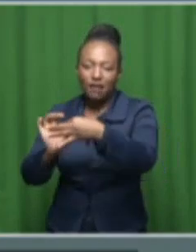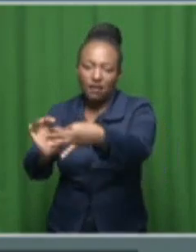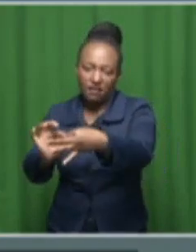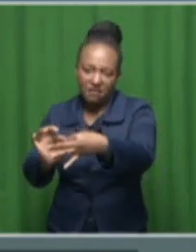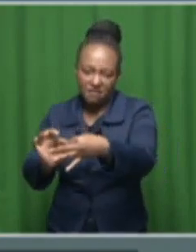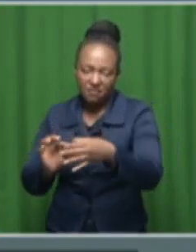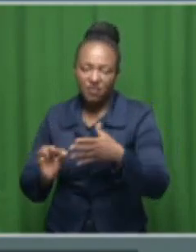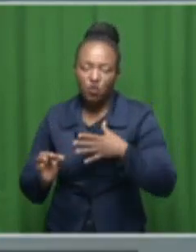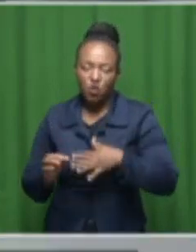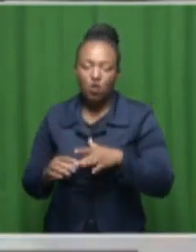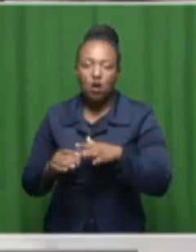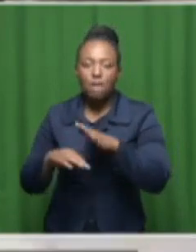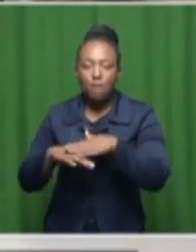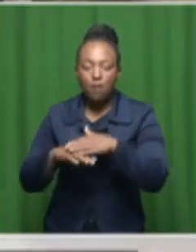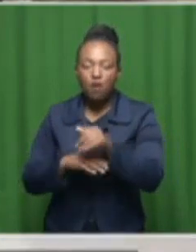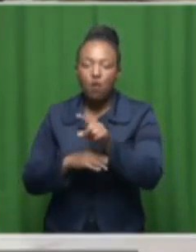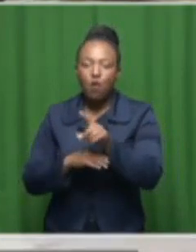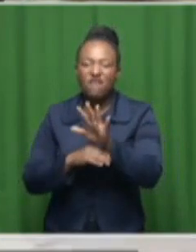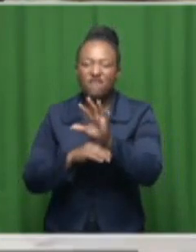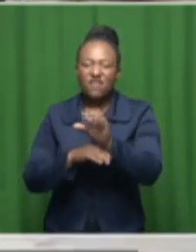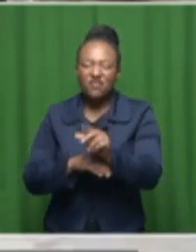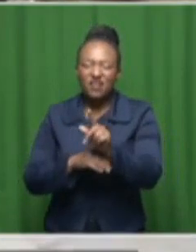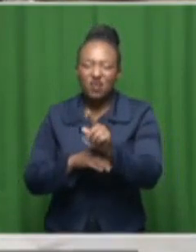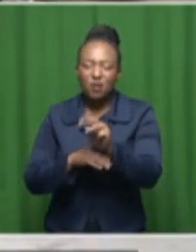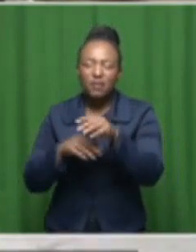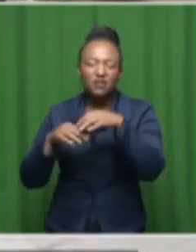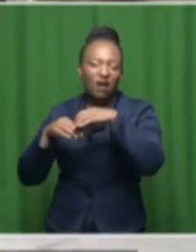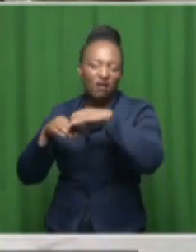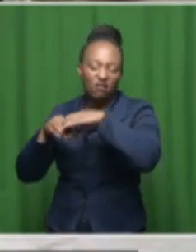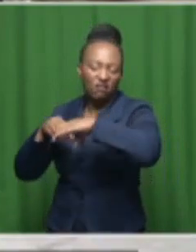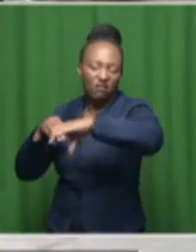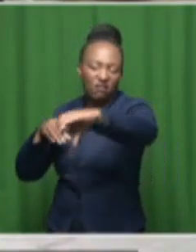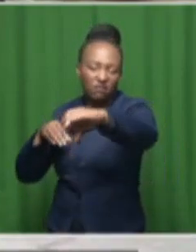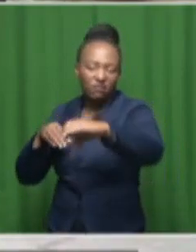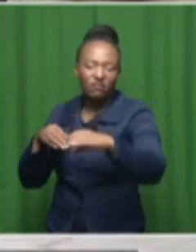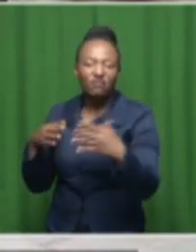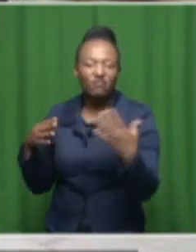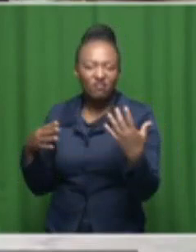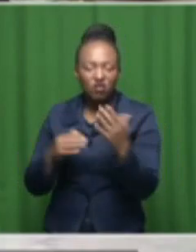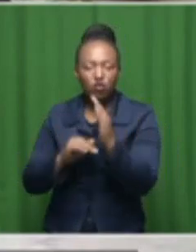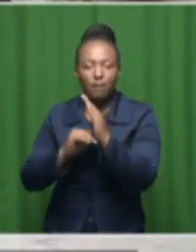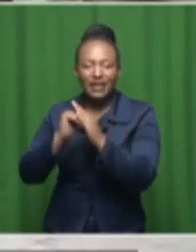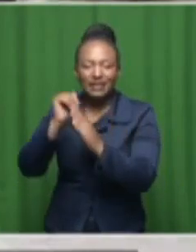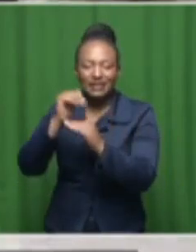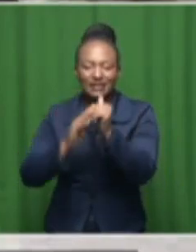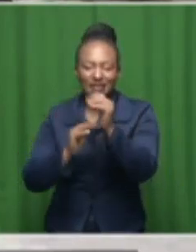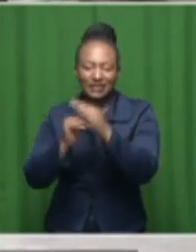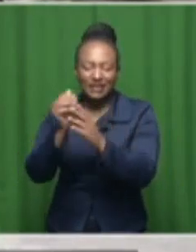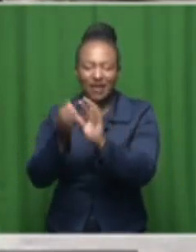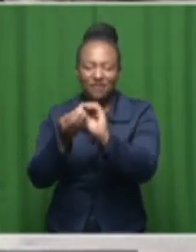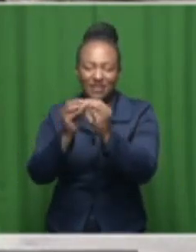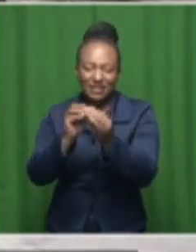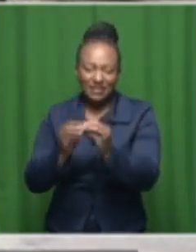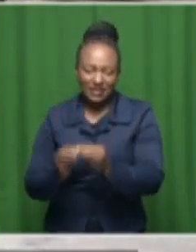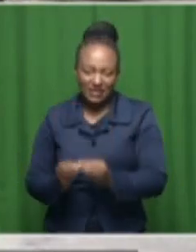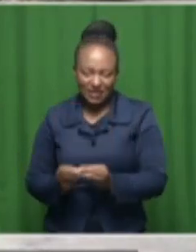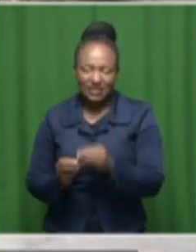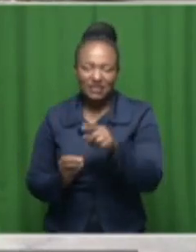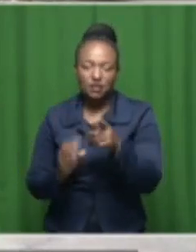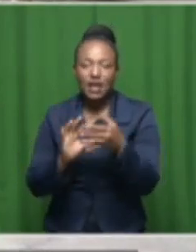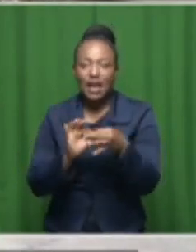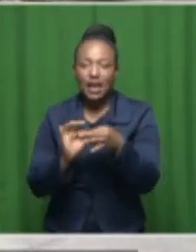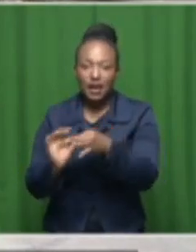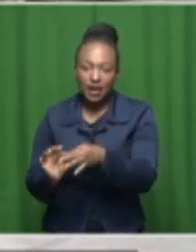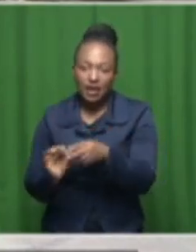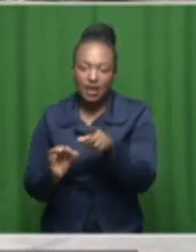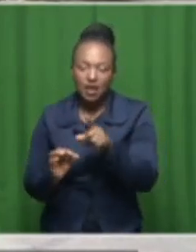another 150 kilometers over 5 phases, many, many years of building, of course. But that would then link more